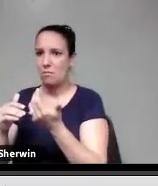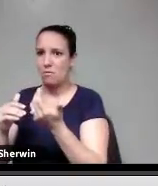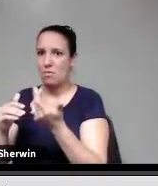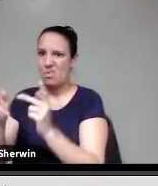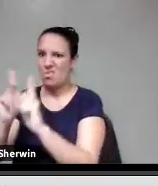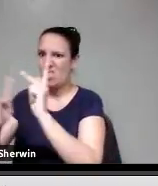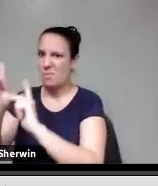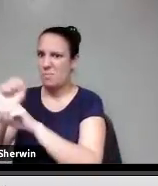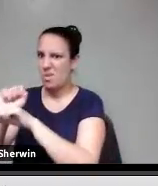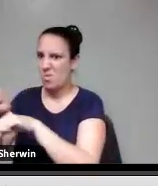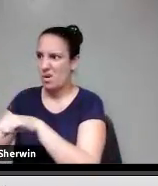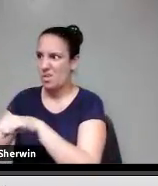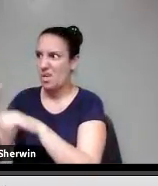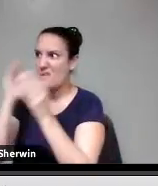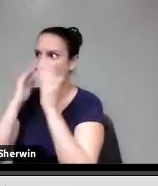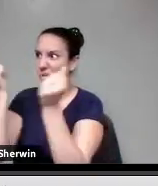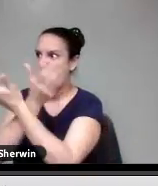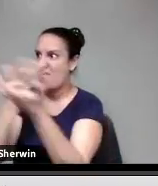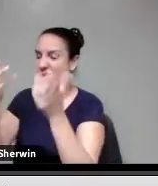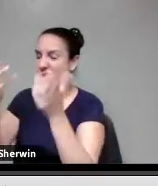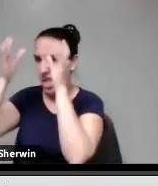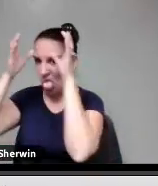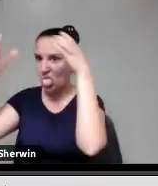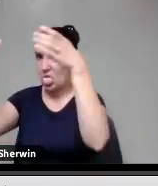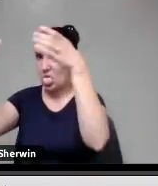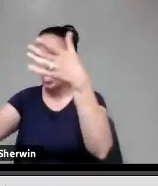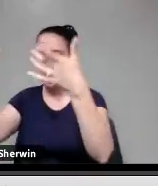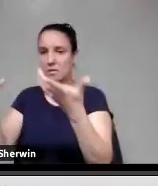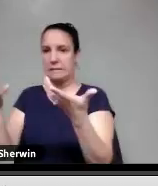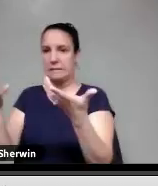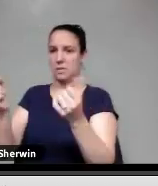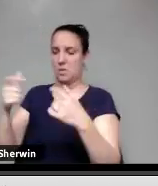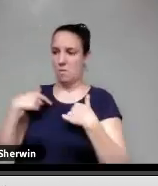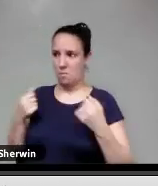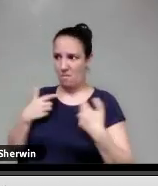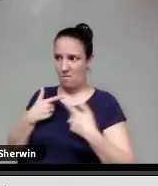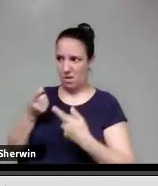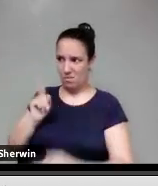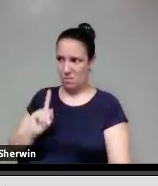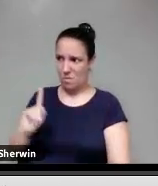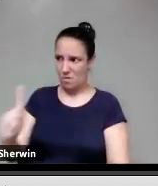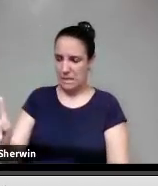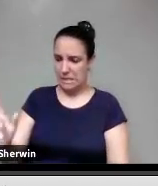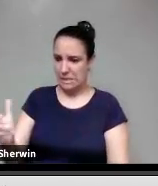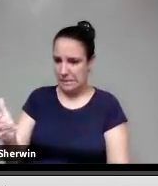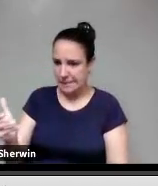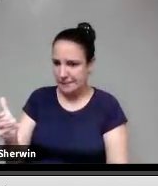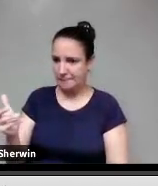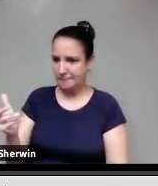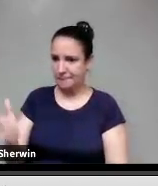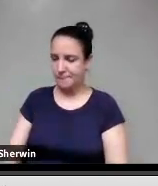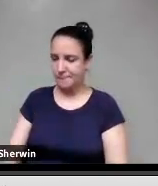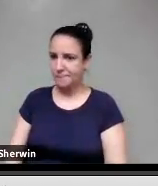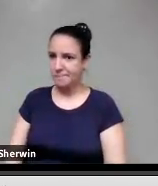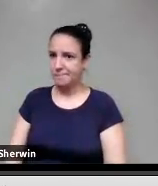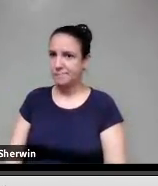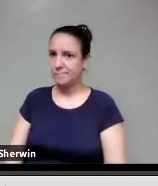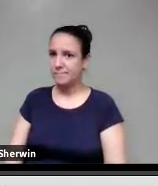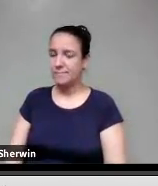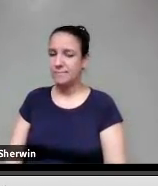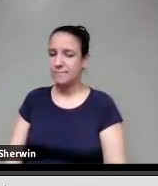about everything, that's what some people think. So if that fear is there, one way to alleviate that fear, or at